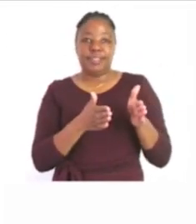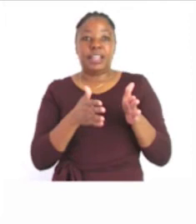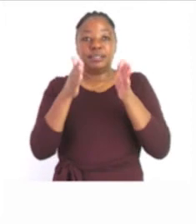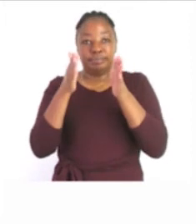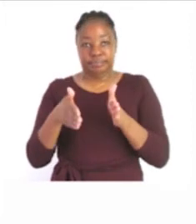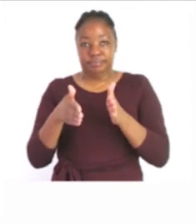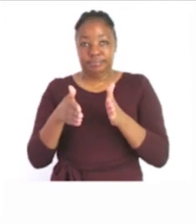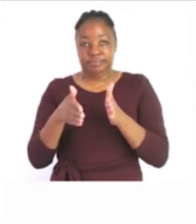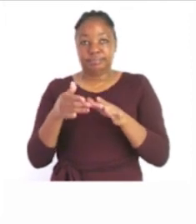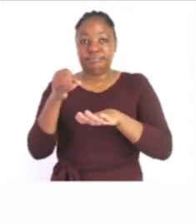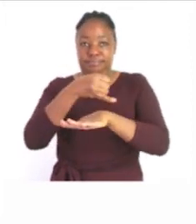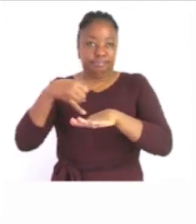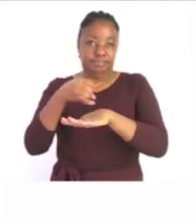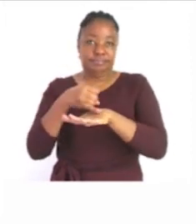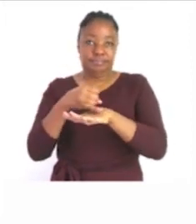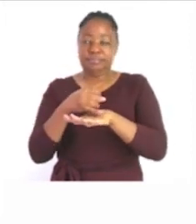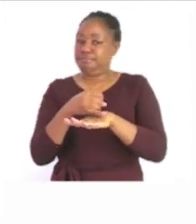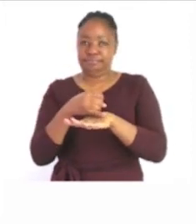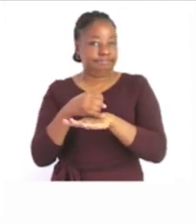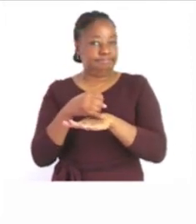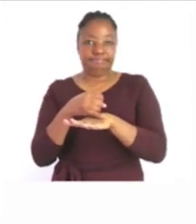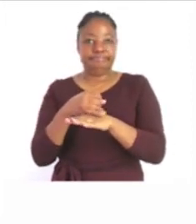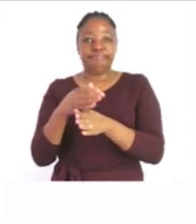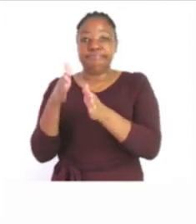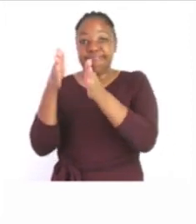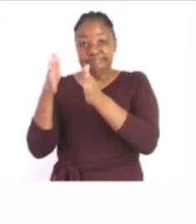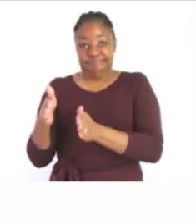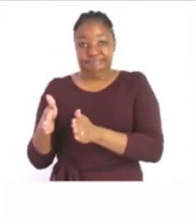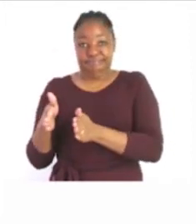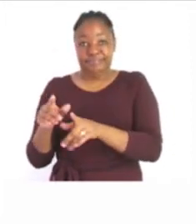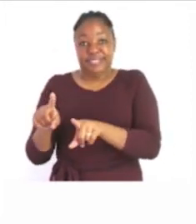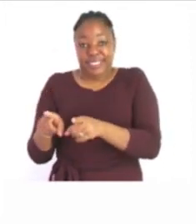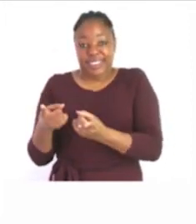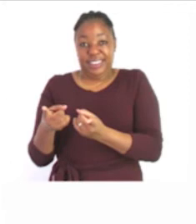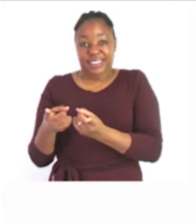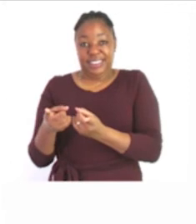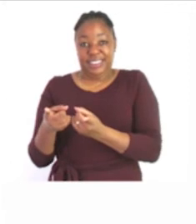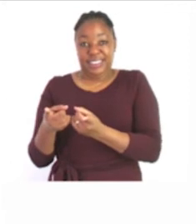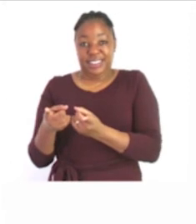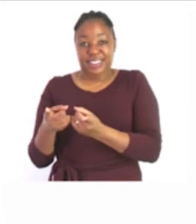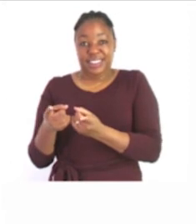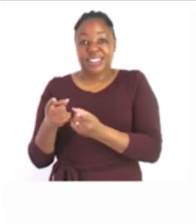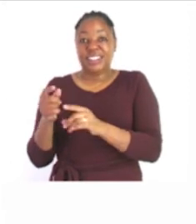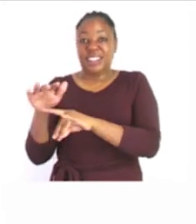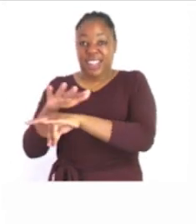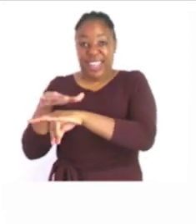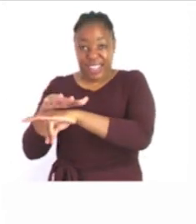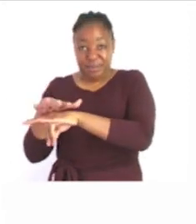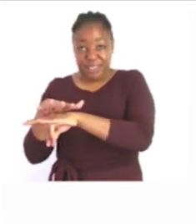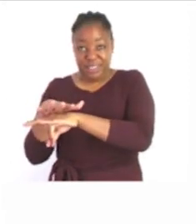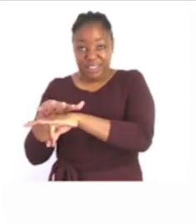A pencil can't be a place. I don't think so. A pencil can't be an animal either. Oh my